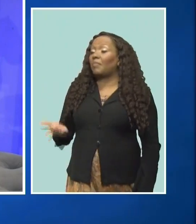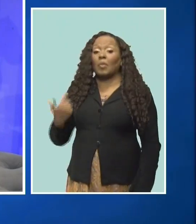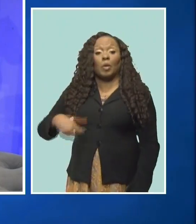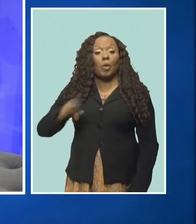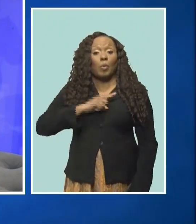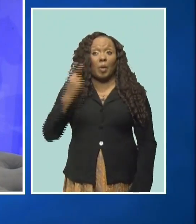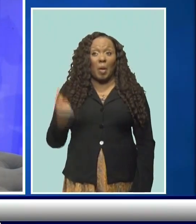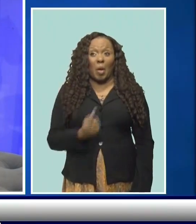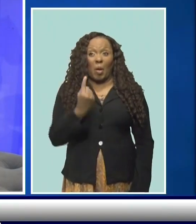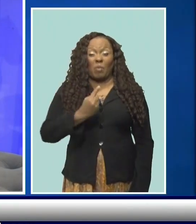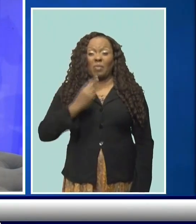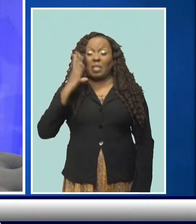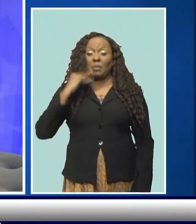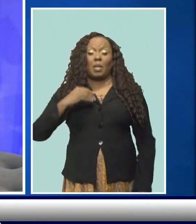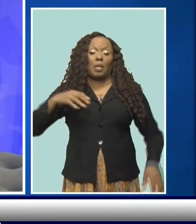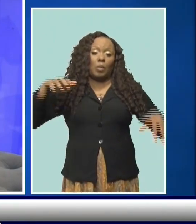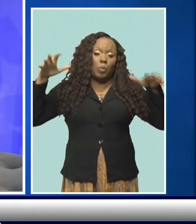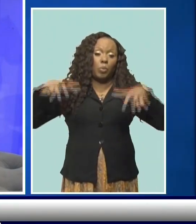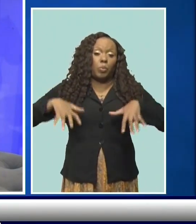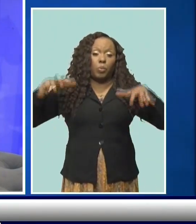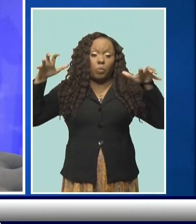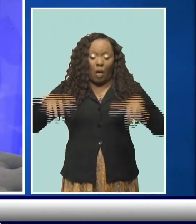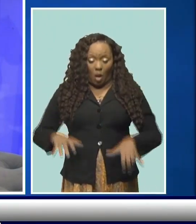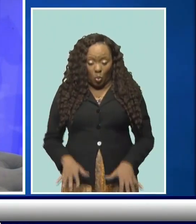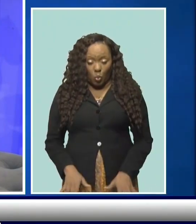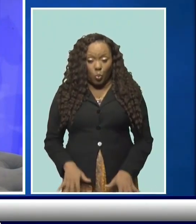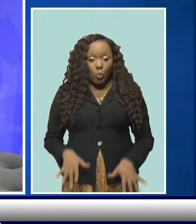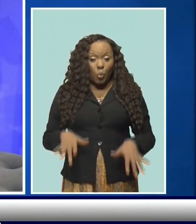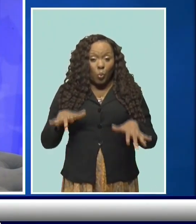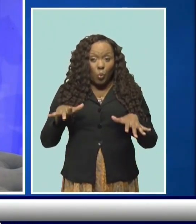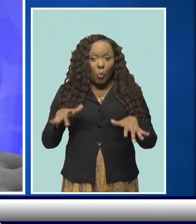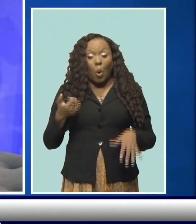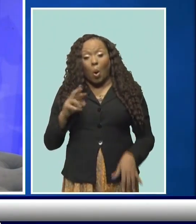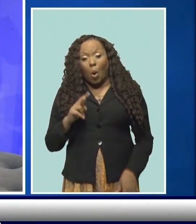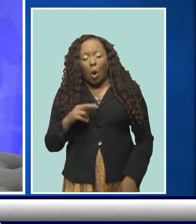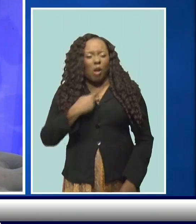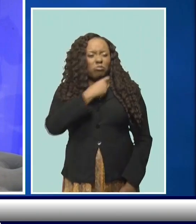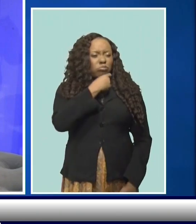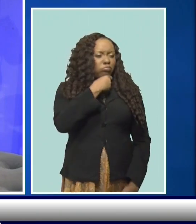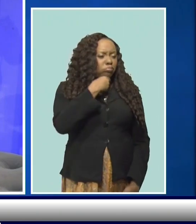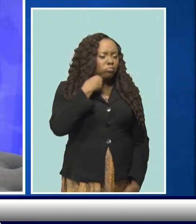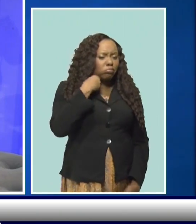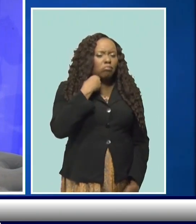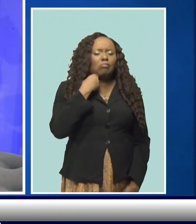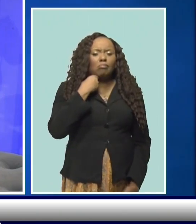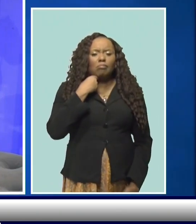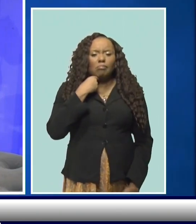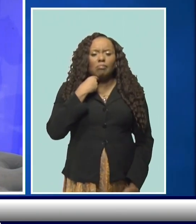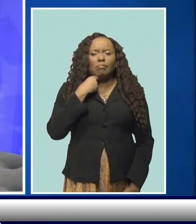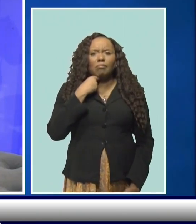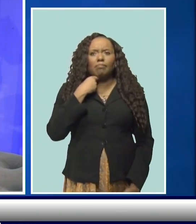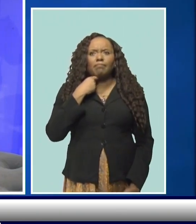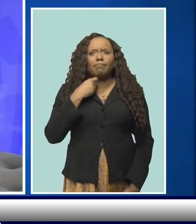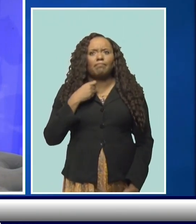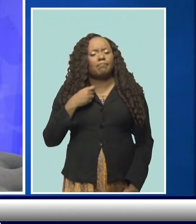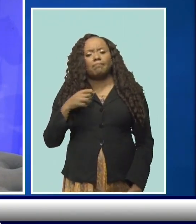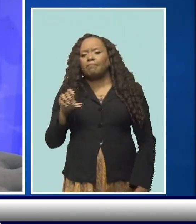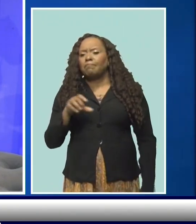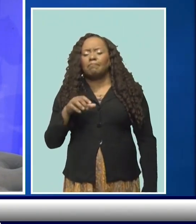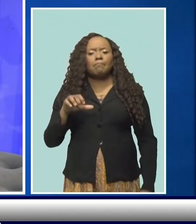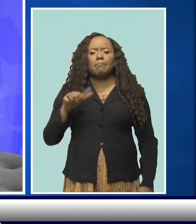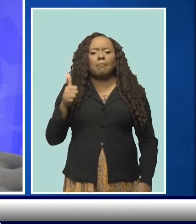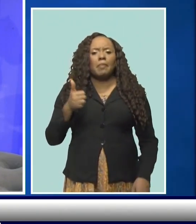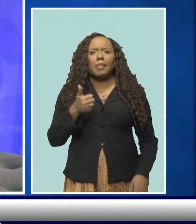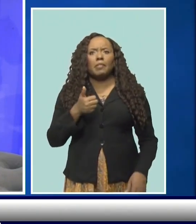whether it is flooding or it's drought, and we are also subject to a number of other hazards in the region as